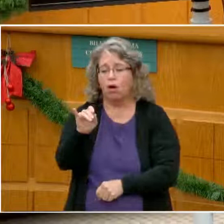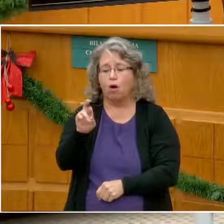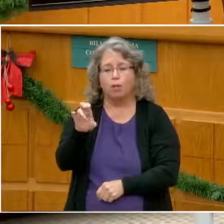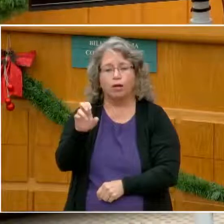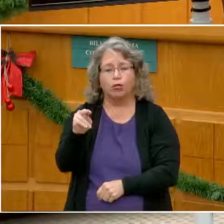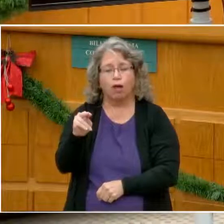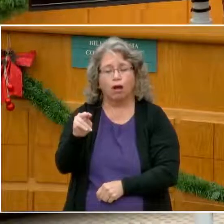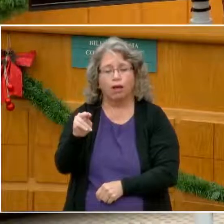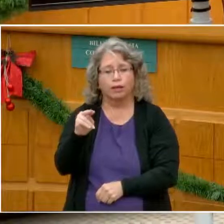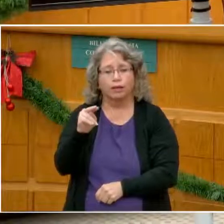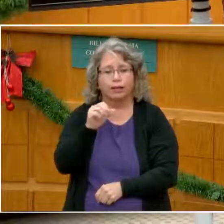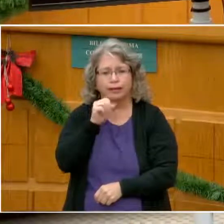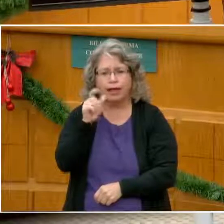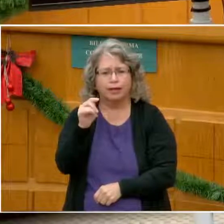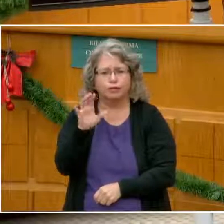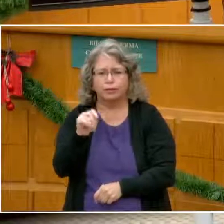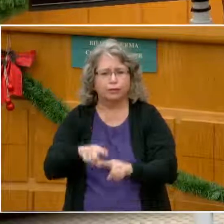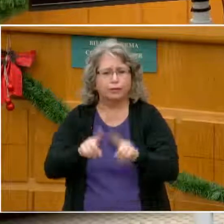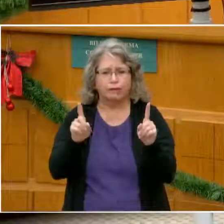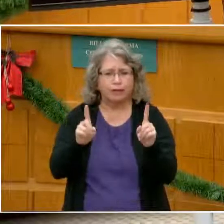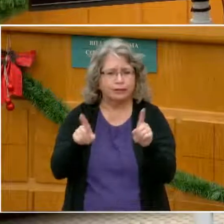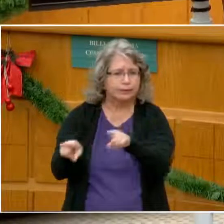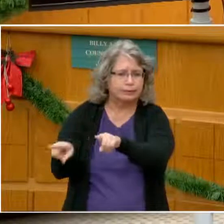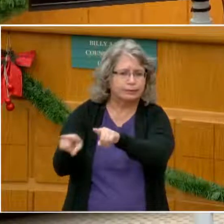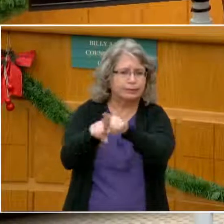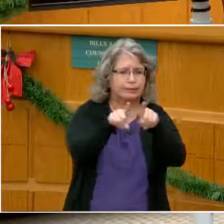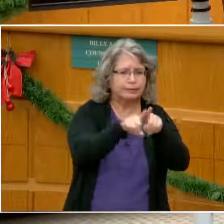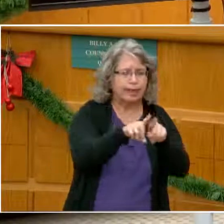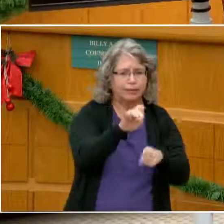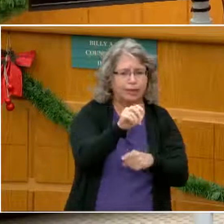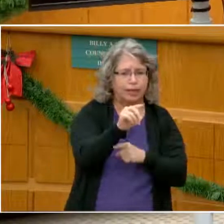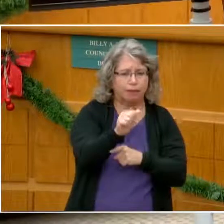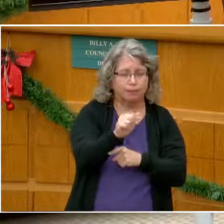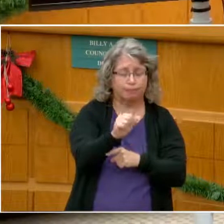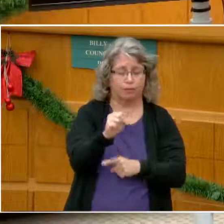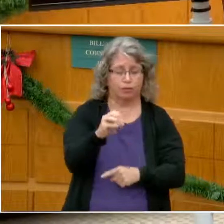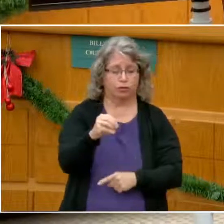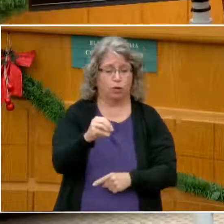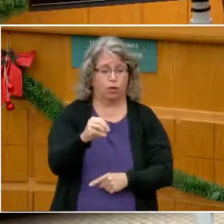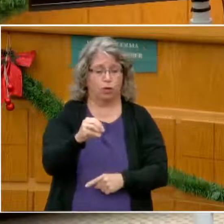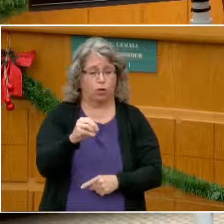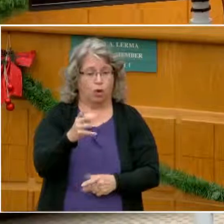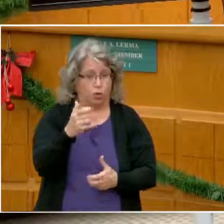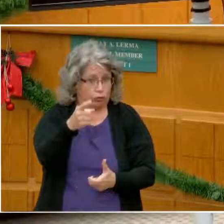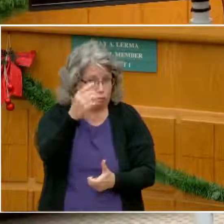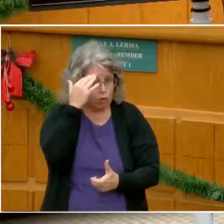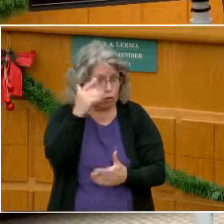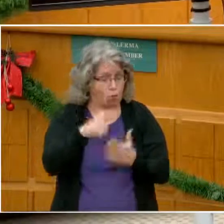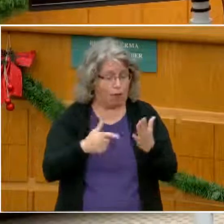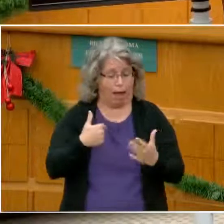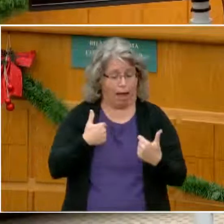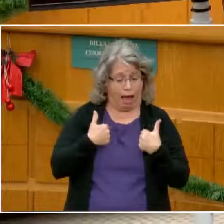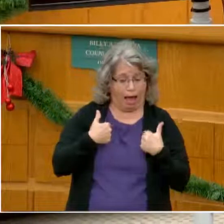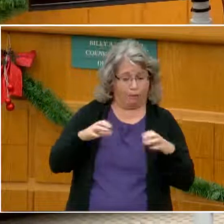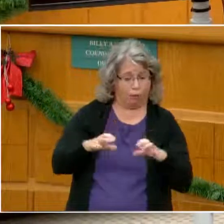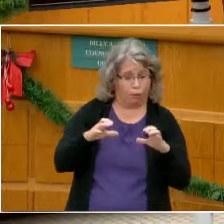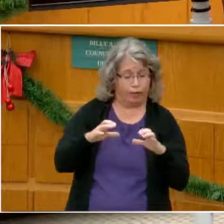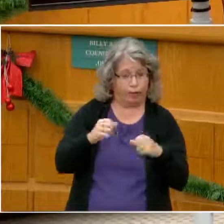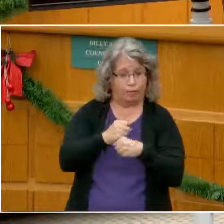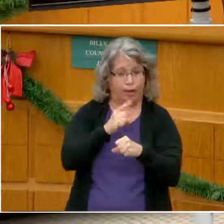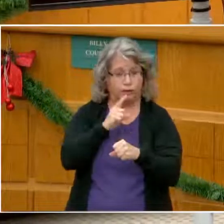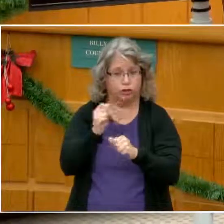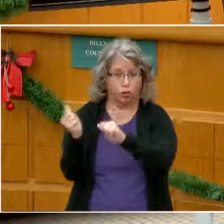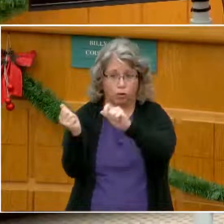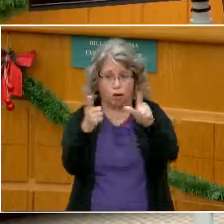what we're doing to make certain that we're all going to be safe this holiday season. I'm doing this not only as your Nueces County